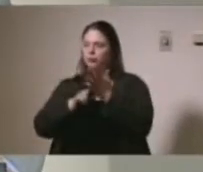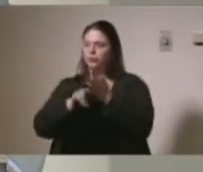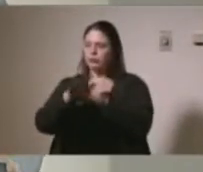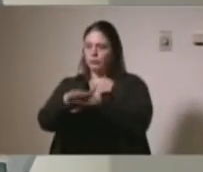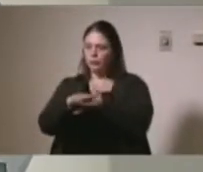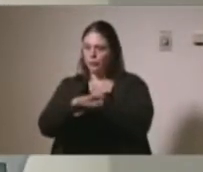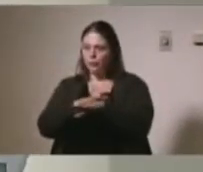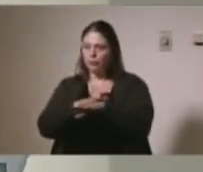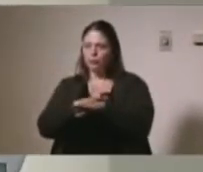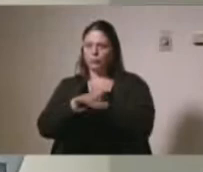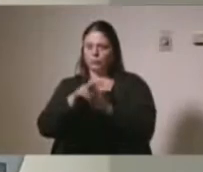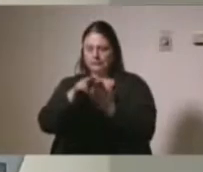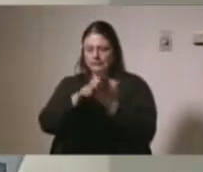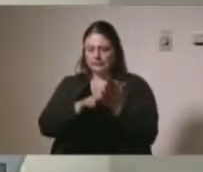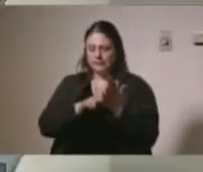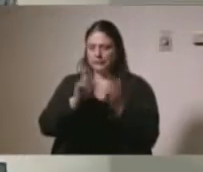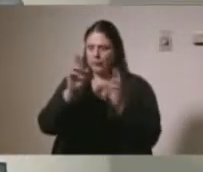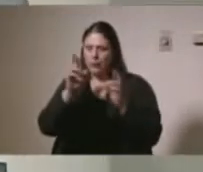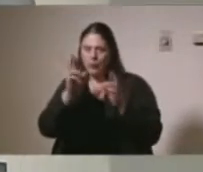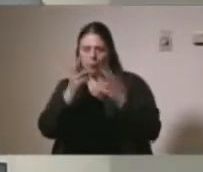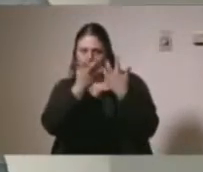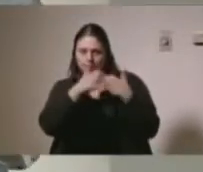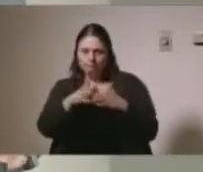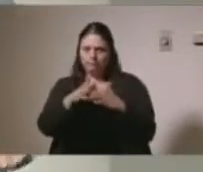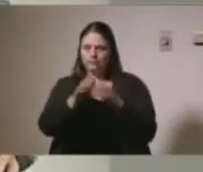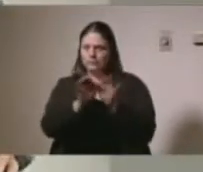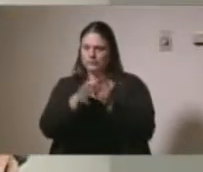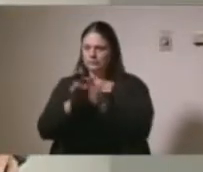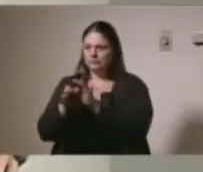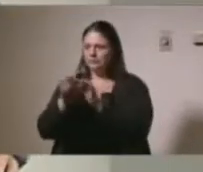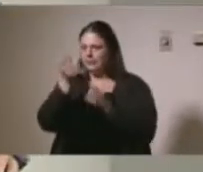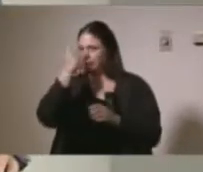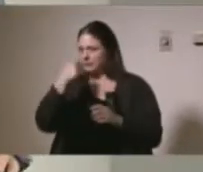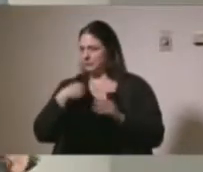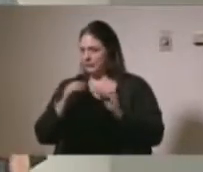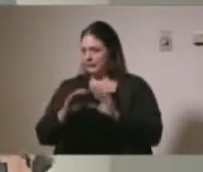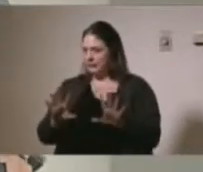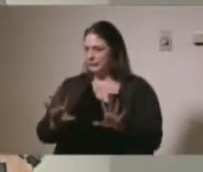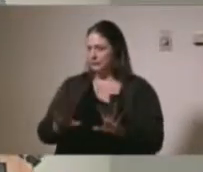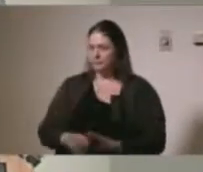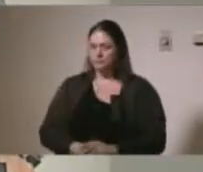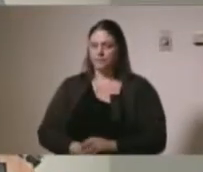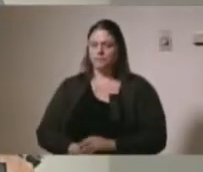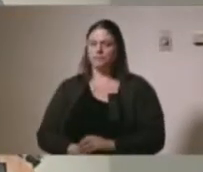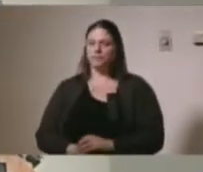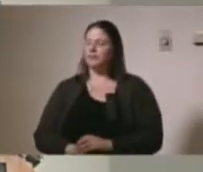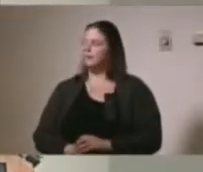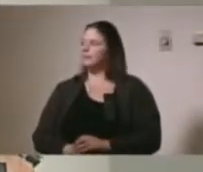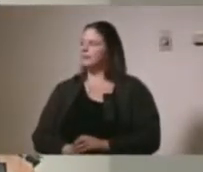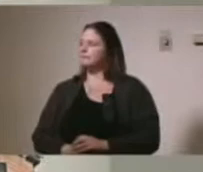report, and I hope that everything will work out fine. Before I start my report,